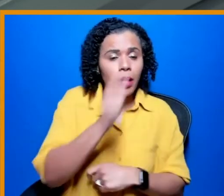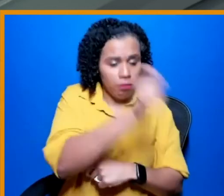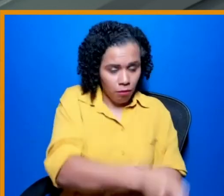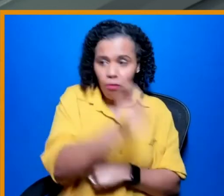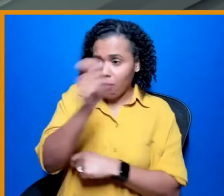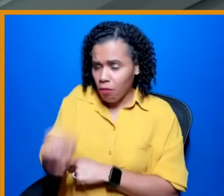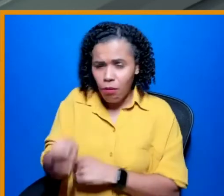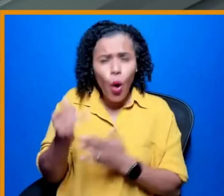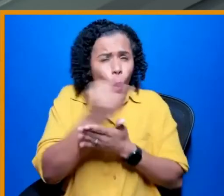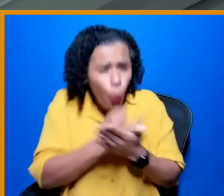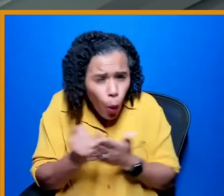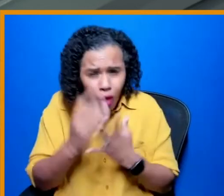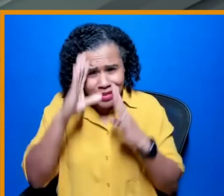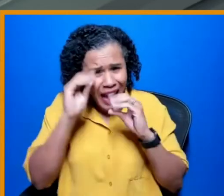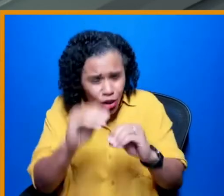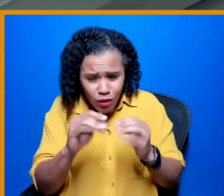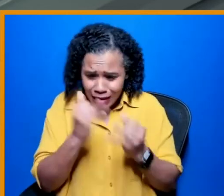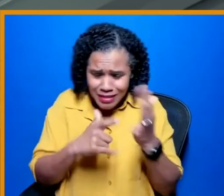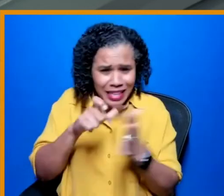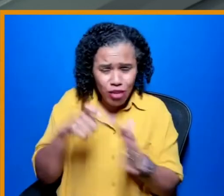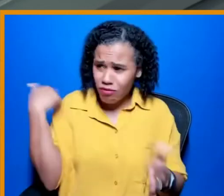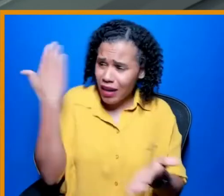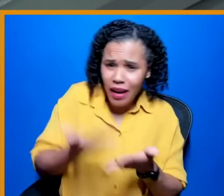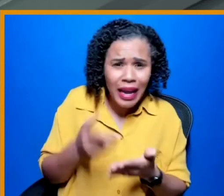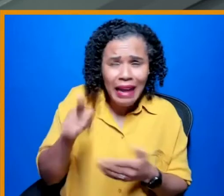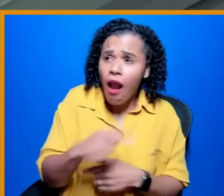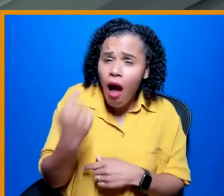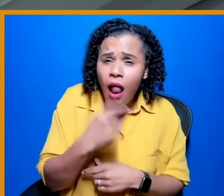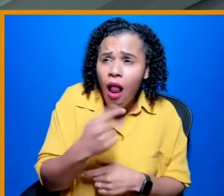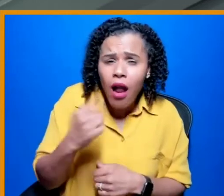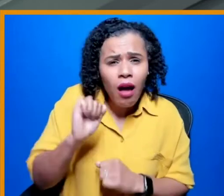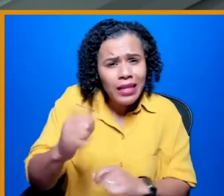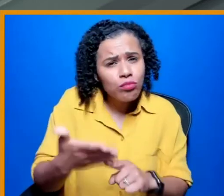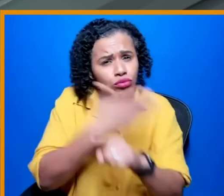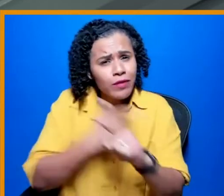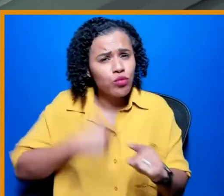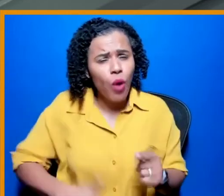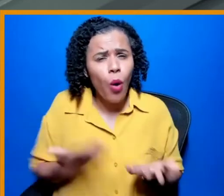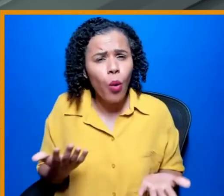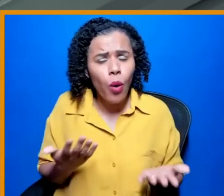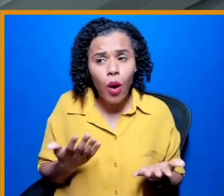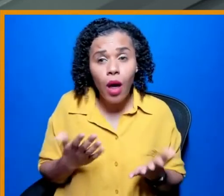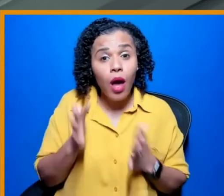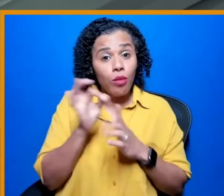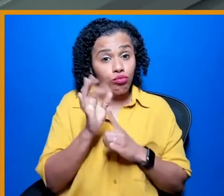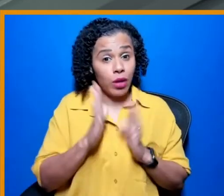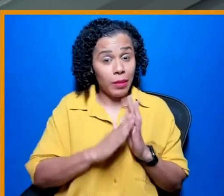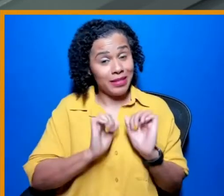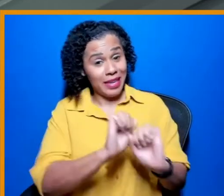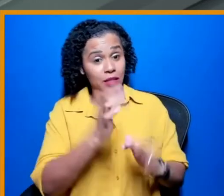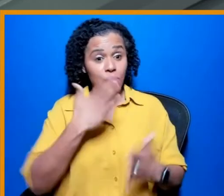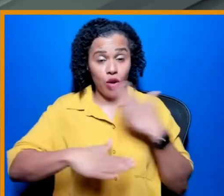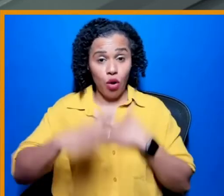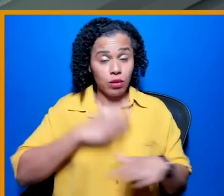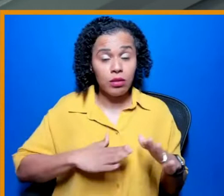ever, having previously been sacked for lying as Defence Secretary. Now, the argument goes that Prime Minister's conduct was priced in by voters.